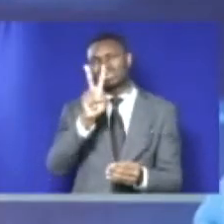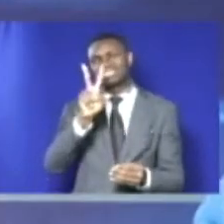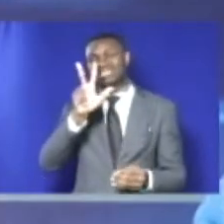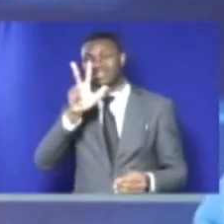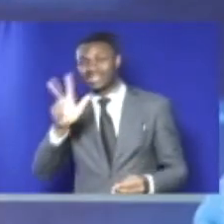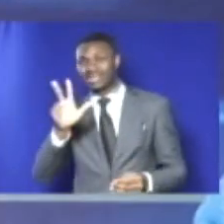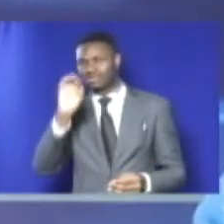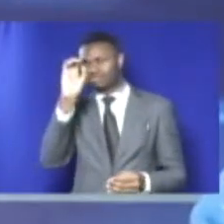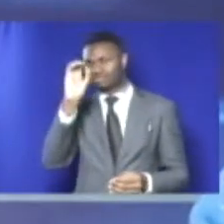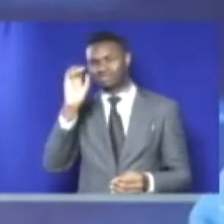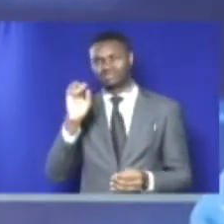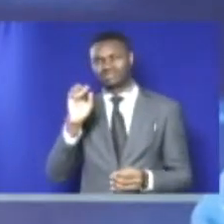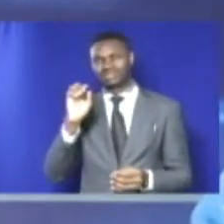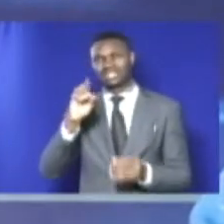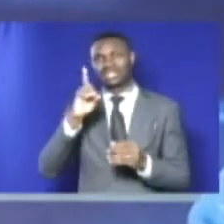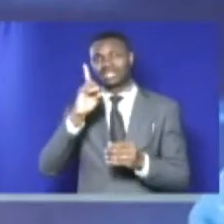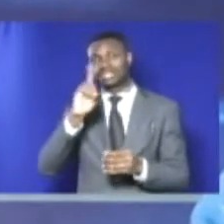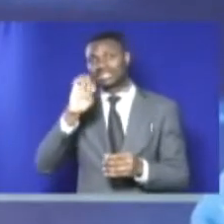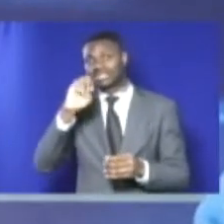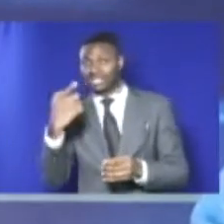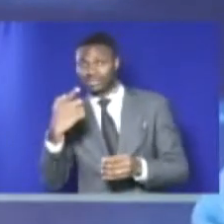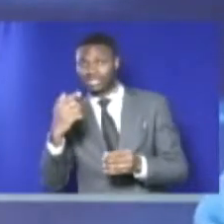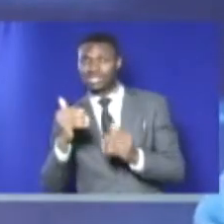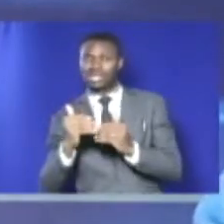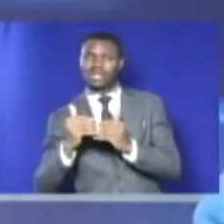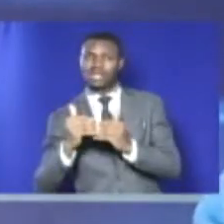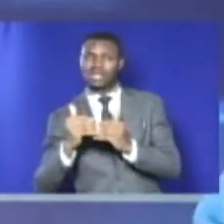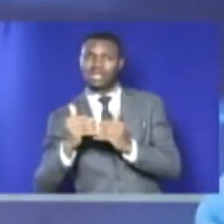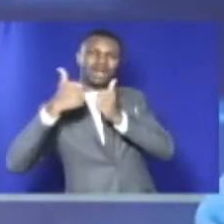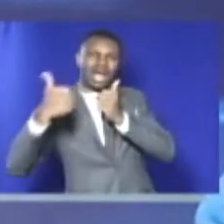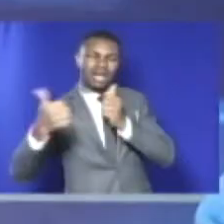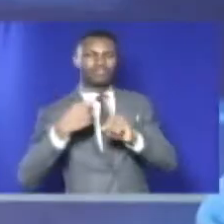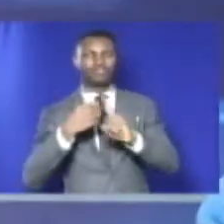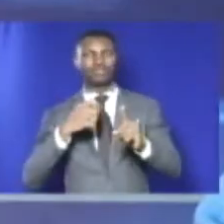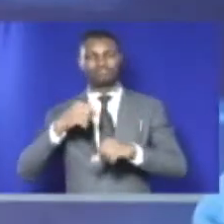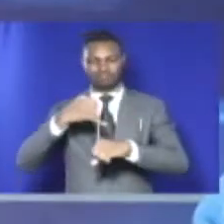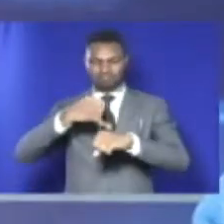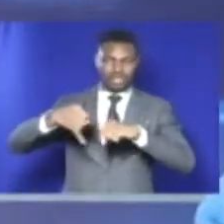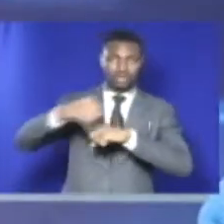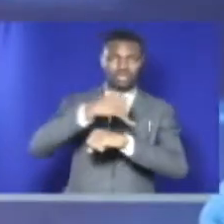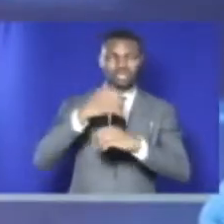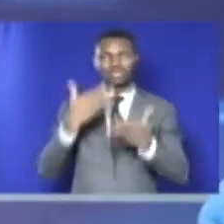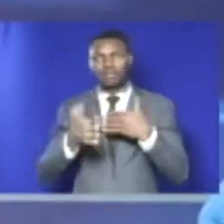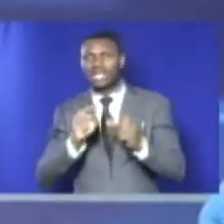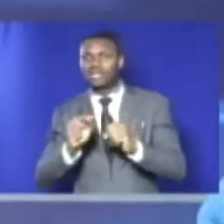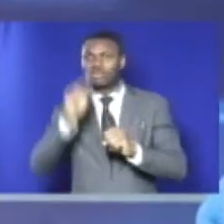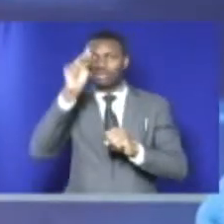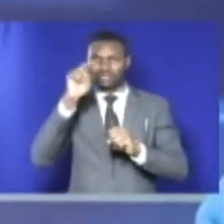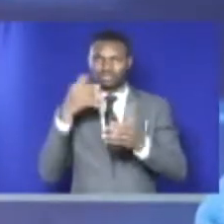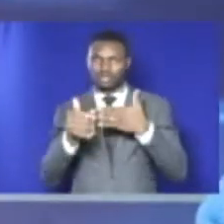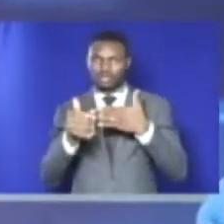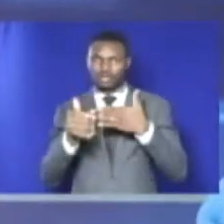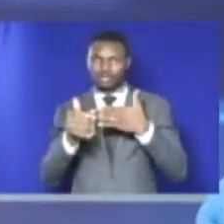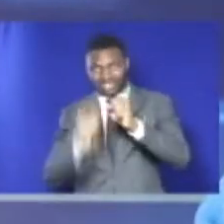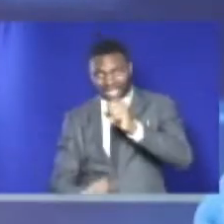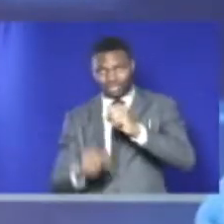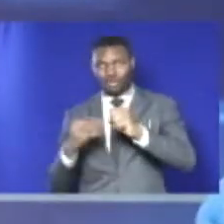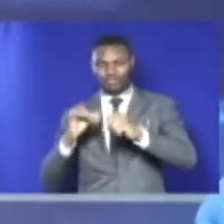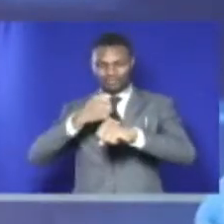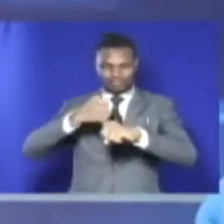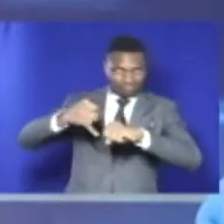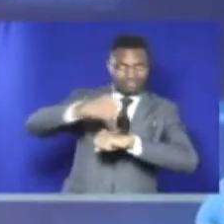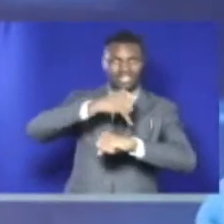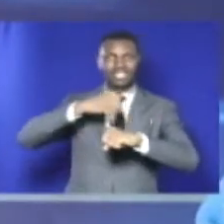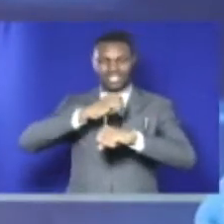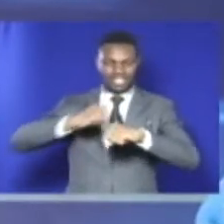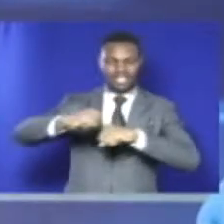degrees away from equator, both north and south of equator, and that